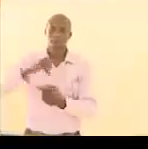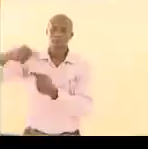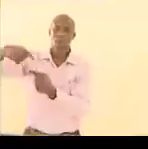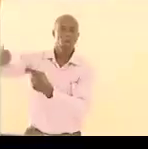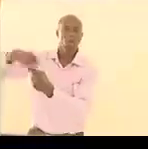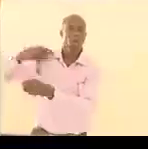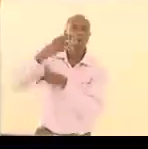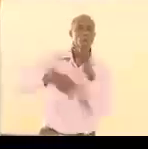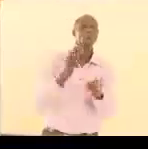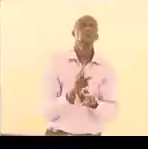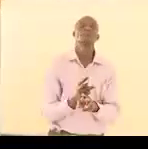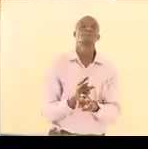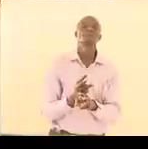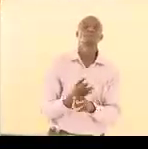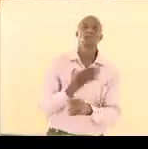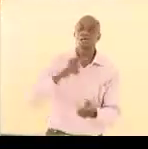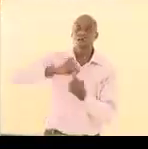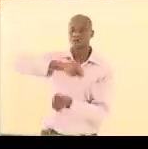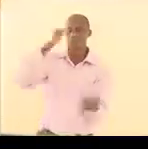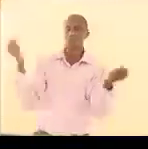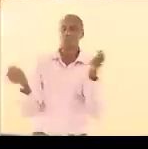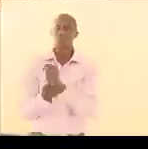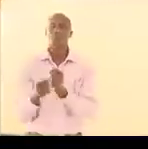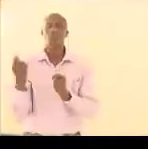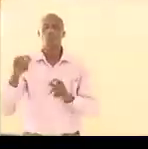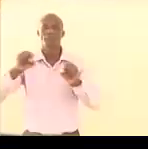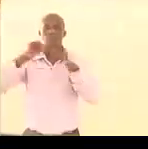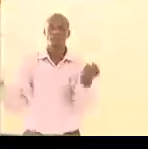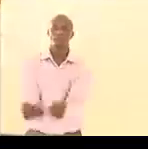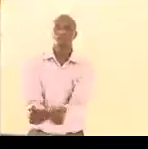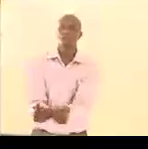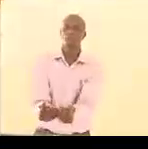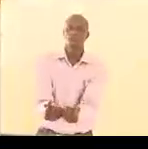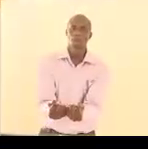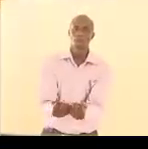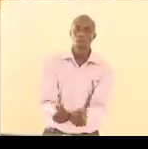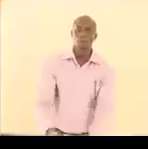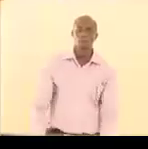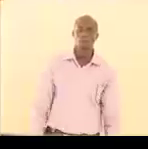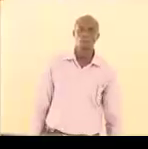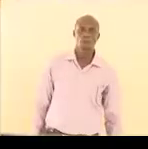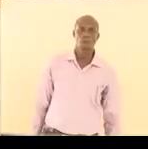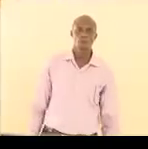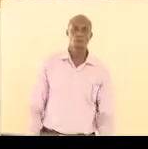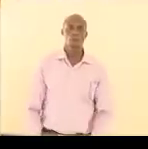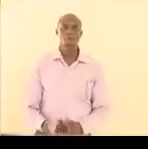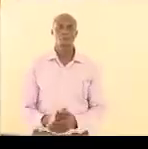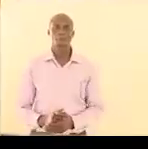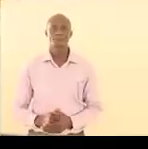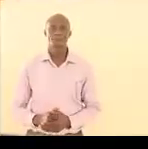12 people that went around the world and transformed the society.